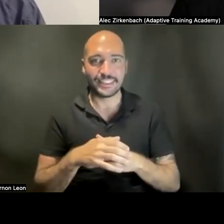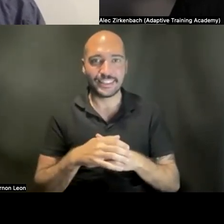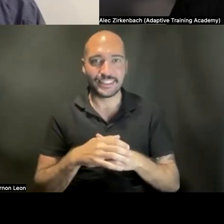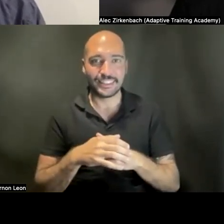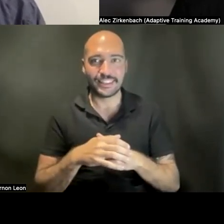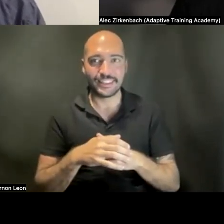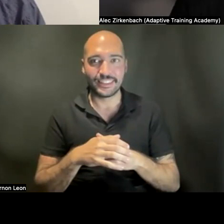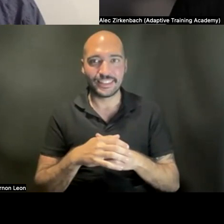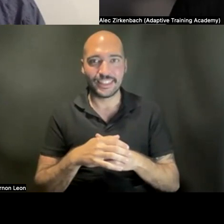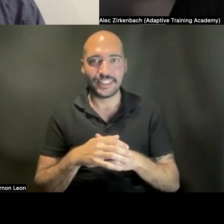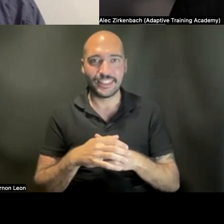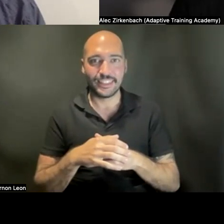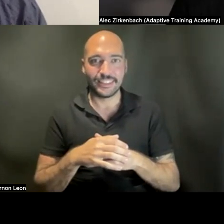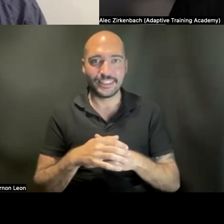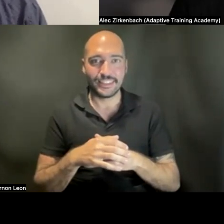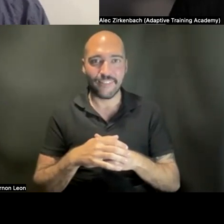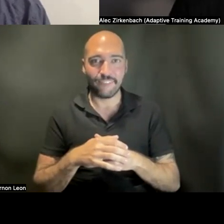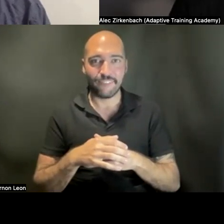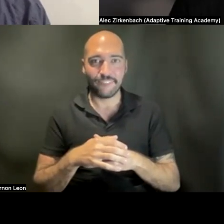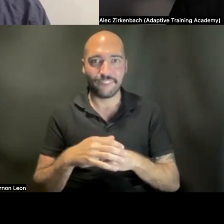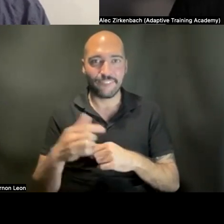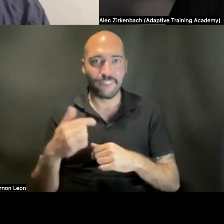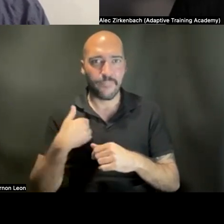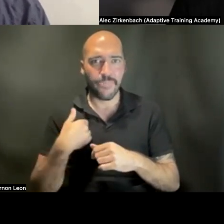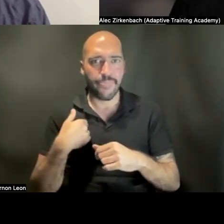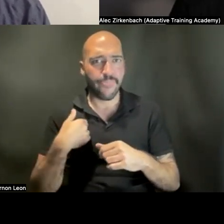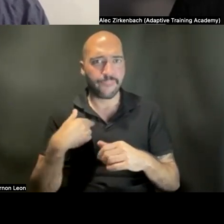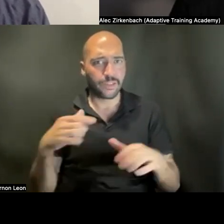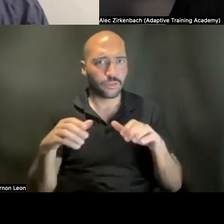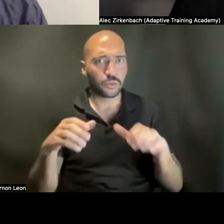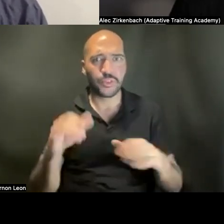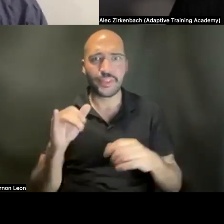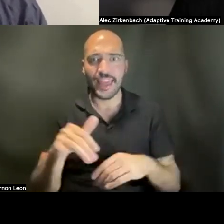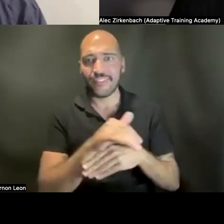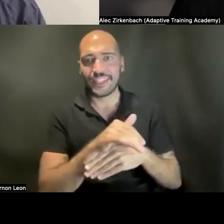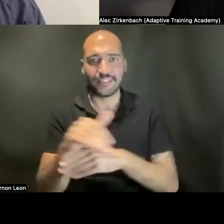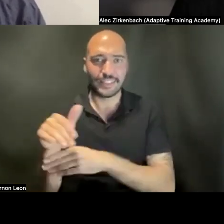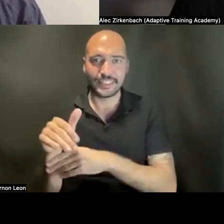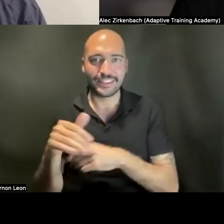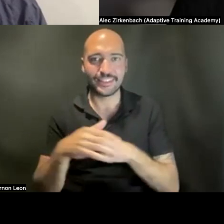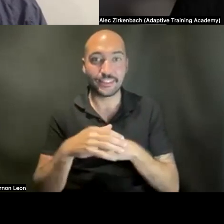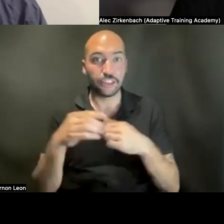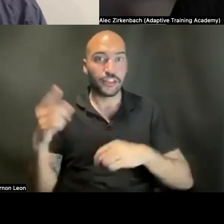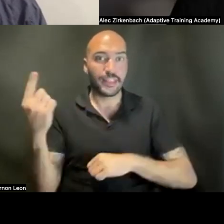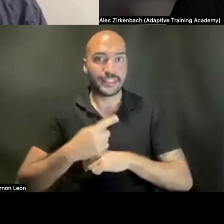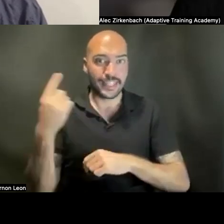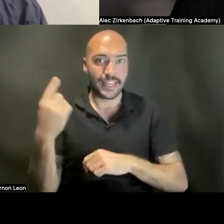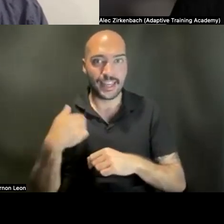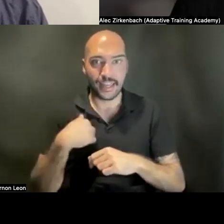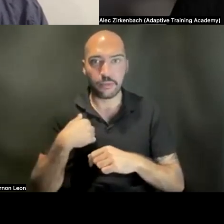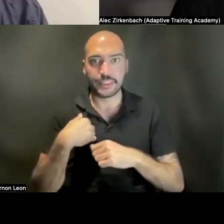And I was doing that by evening, and during the day I